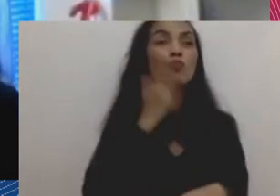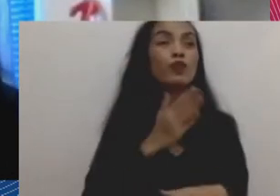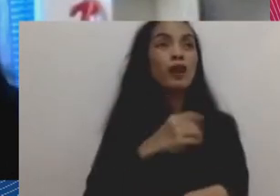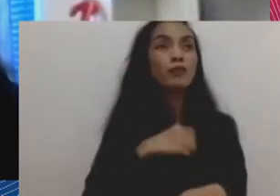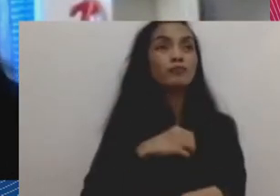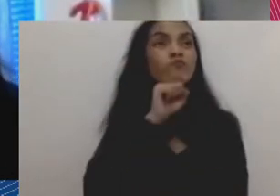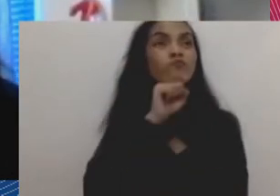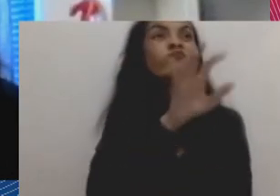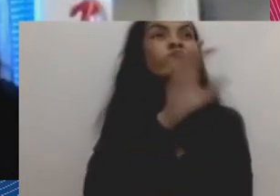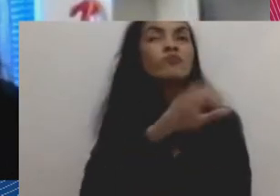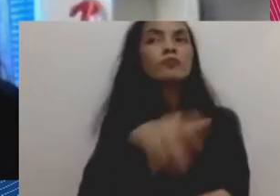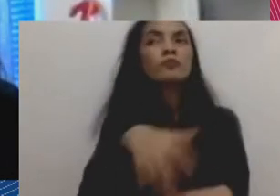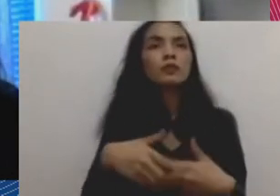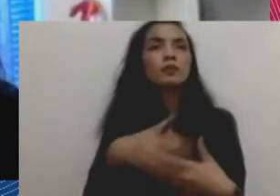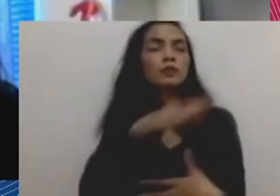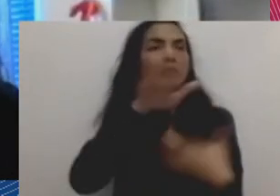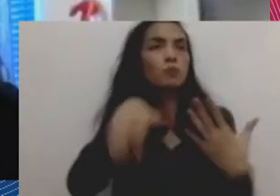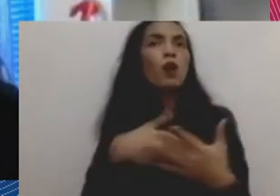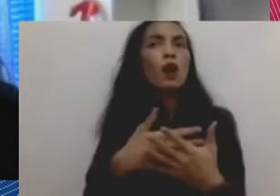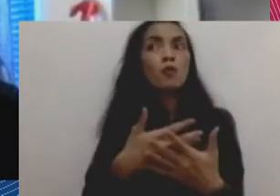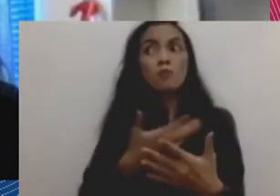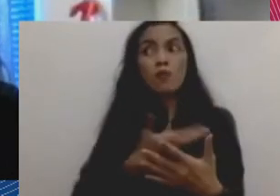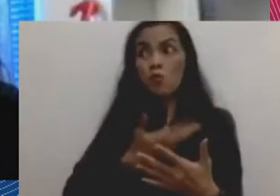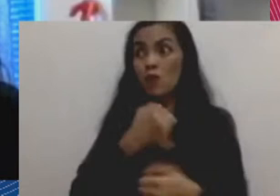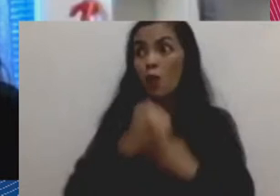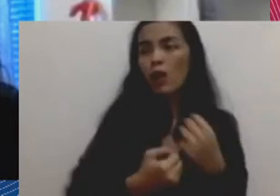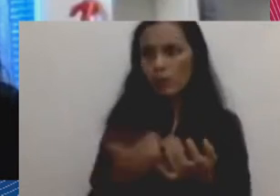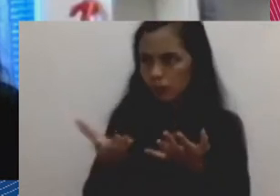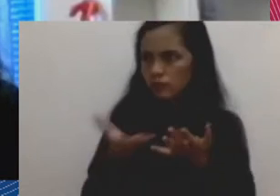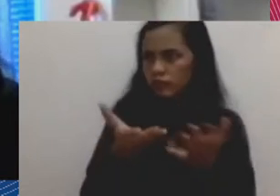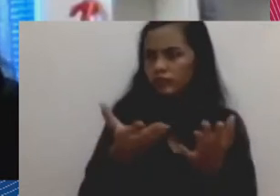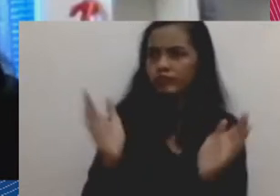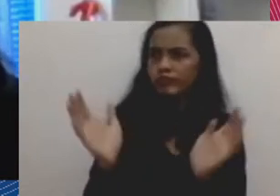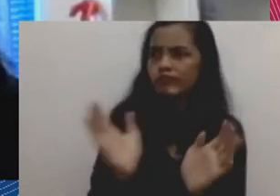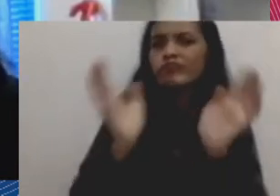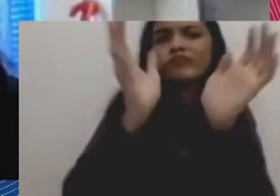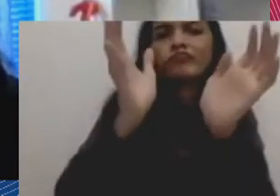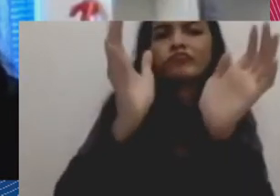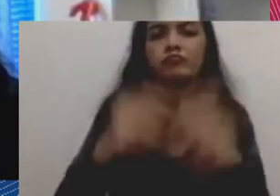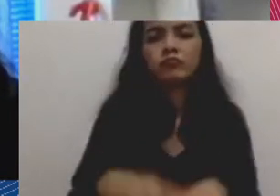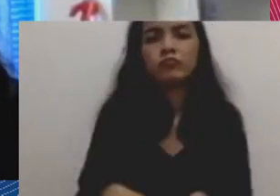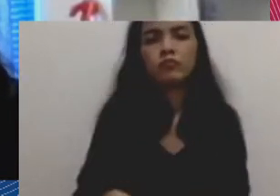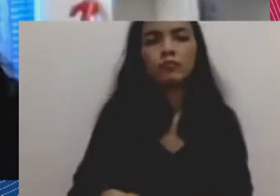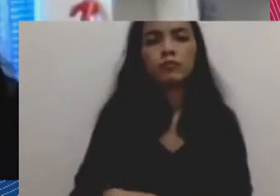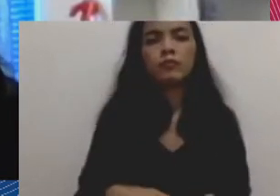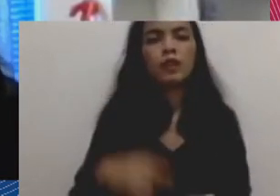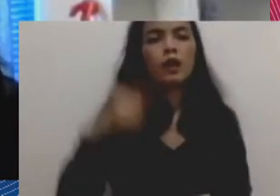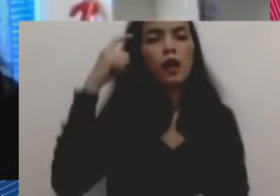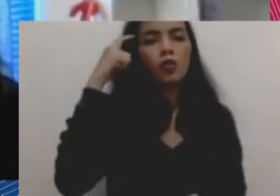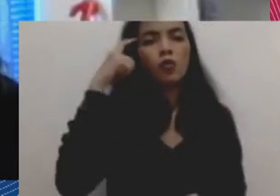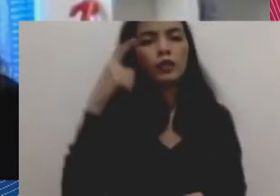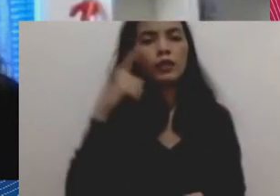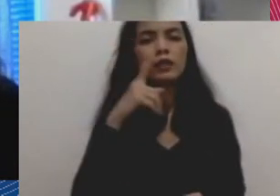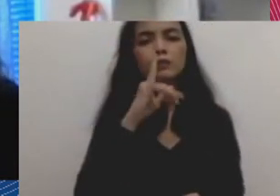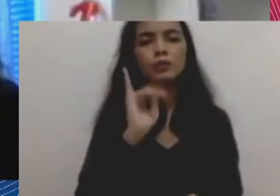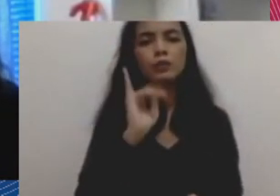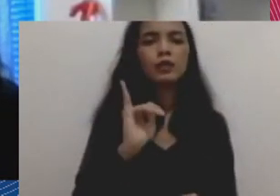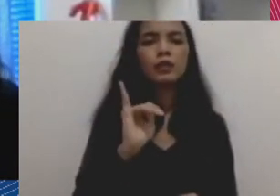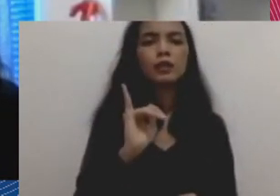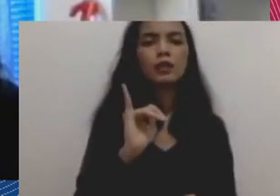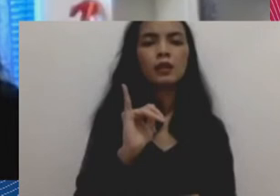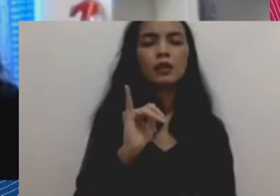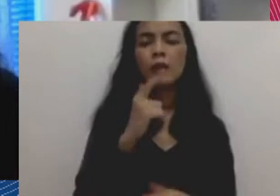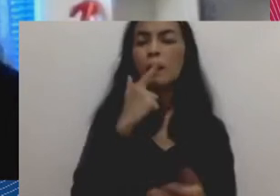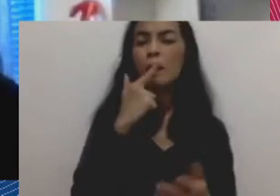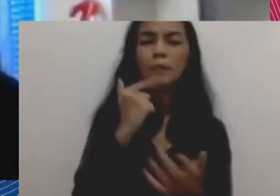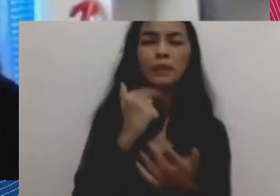they want and that they strive to do. So, you know, I think more than anything, it's not that,